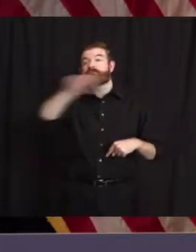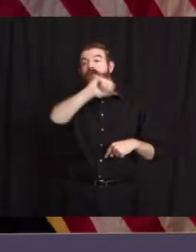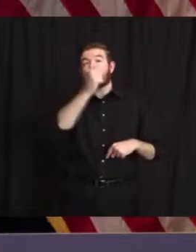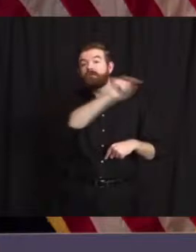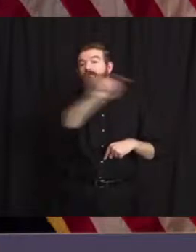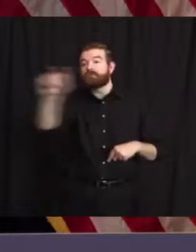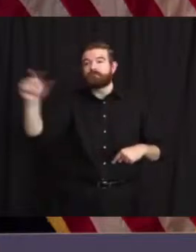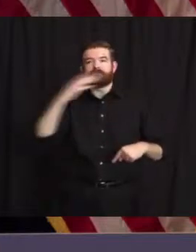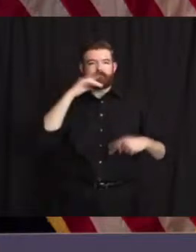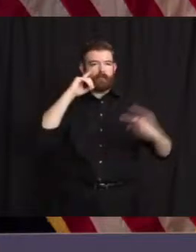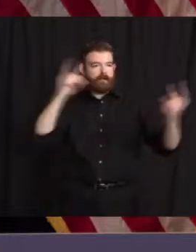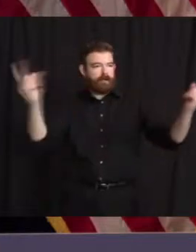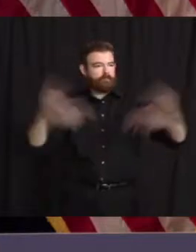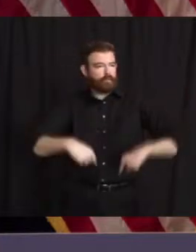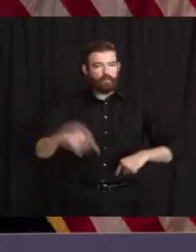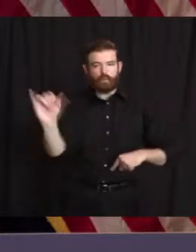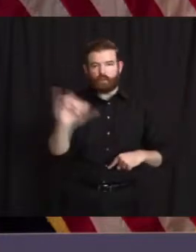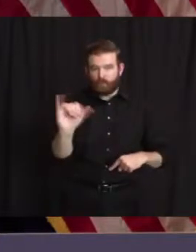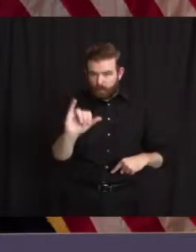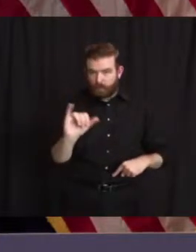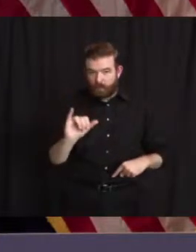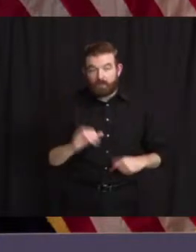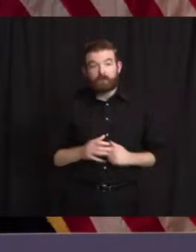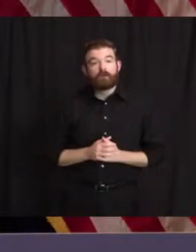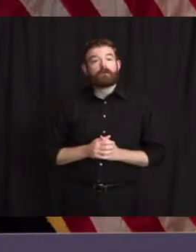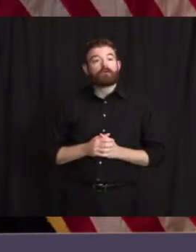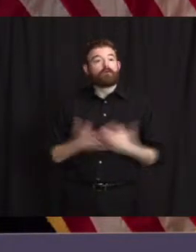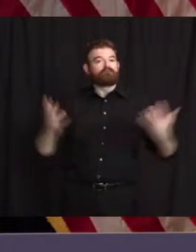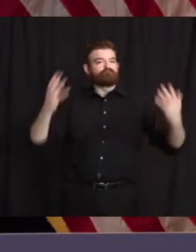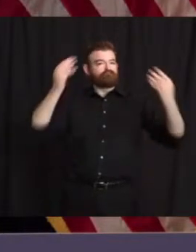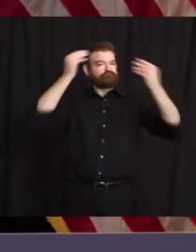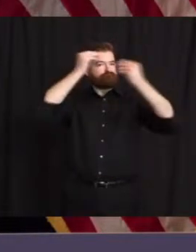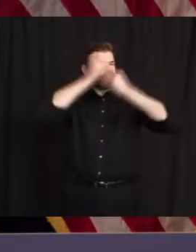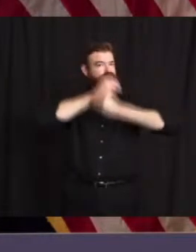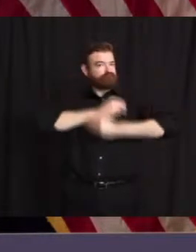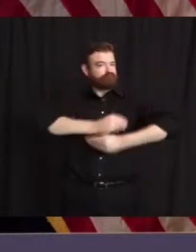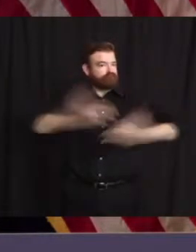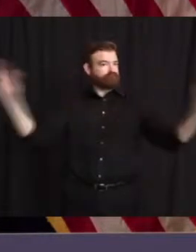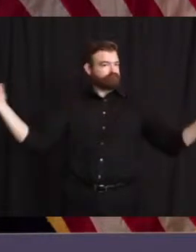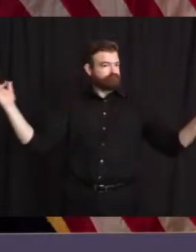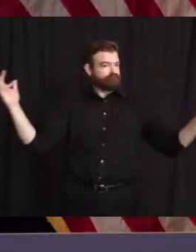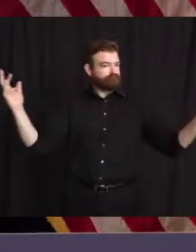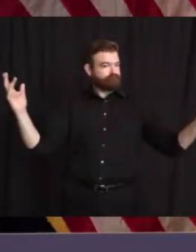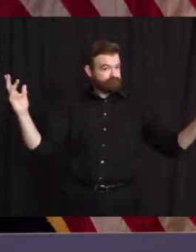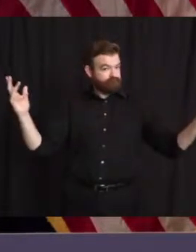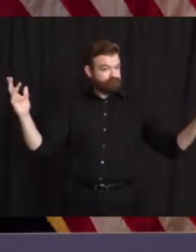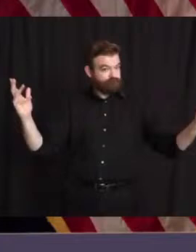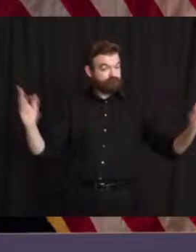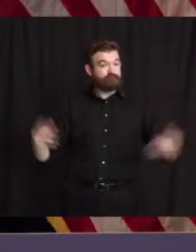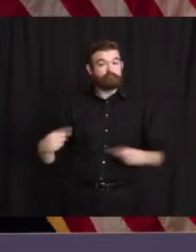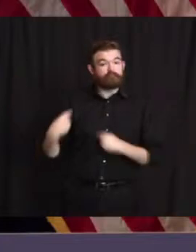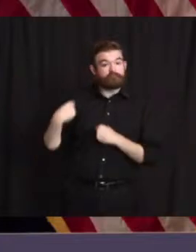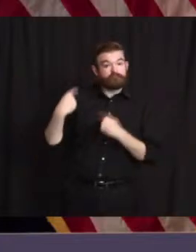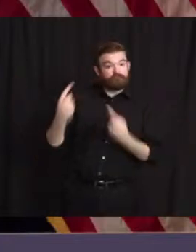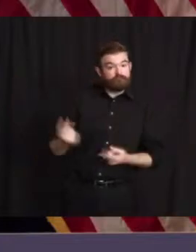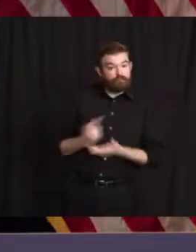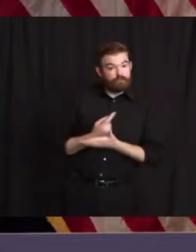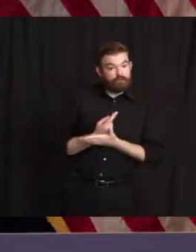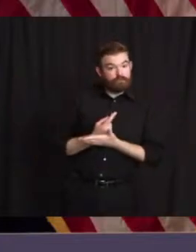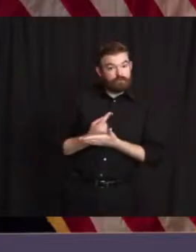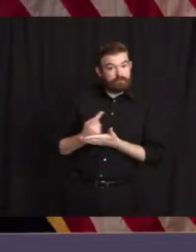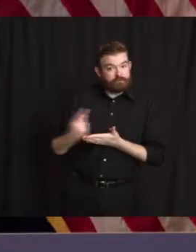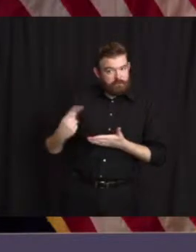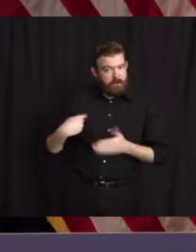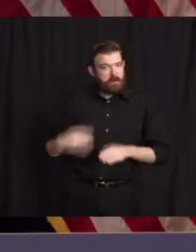few steps on our road back, opening up avenues for our residents to begin to once again enjoy all our state has to offer and to begin